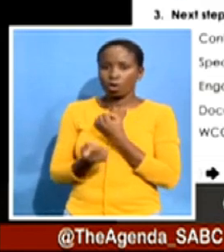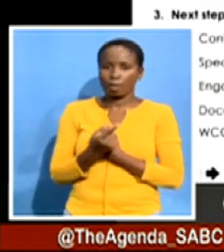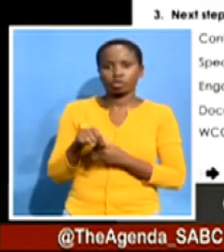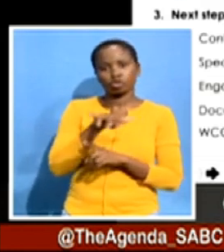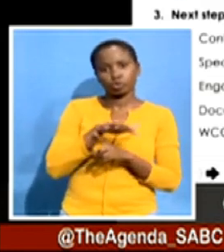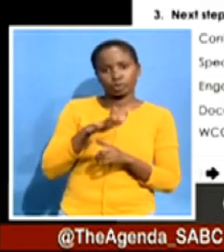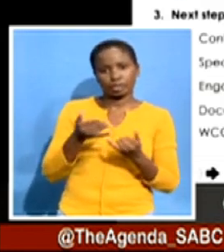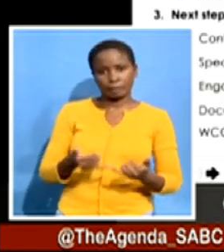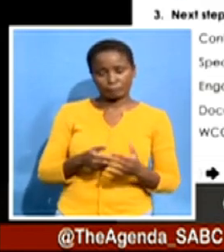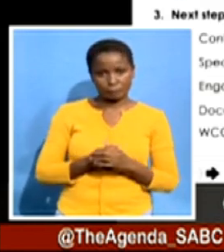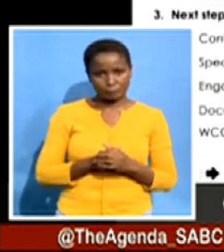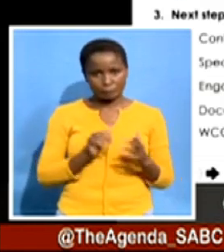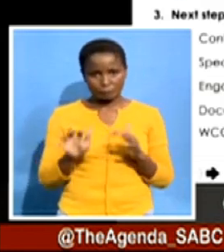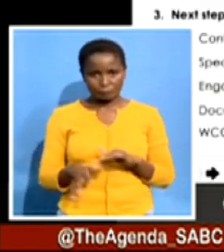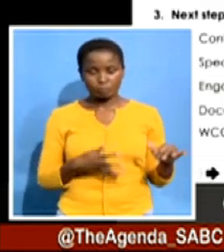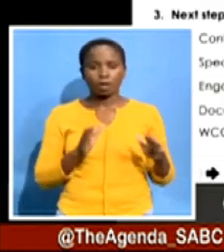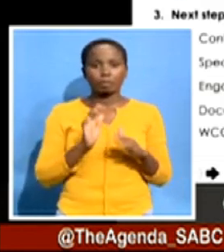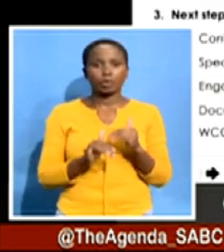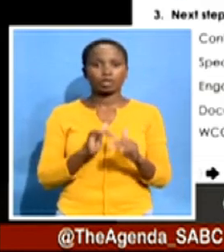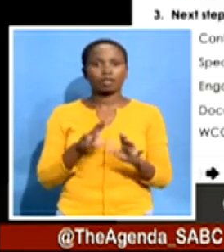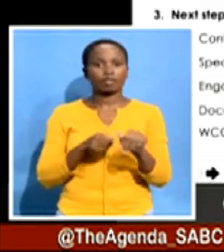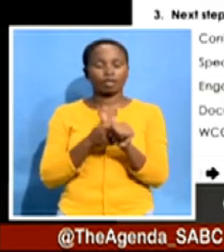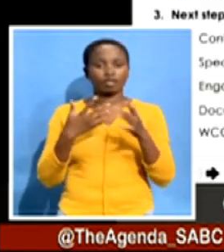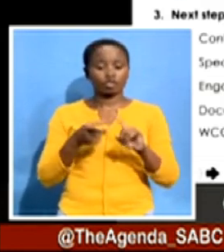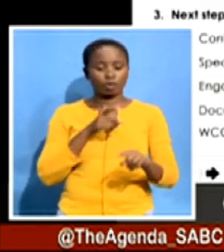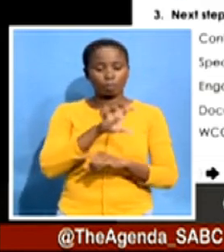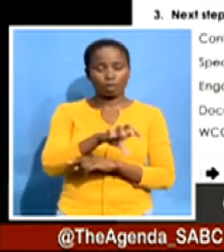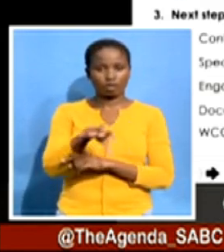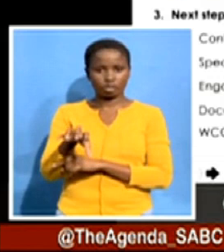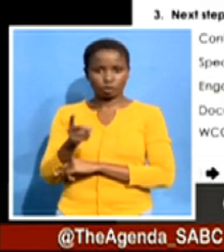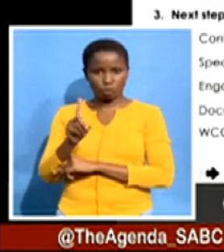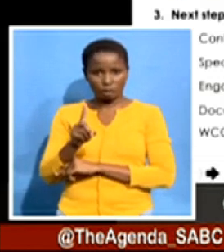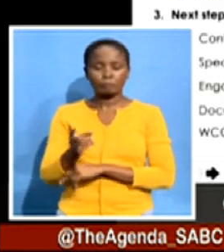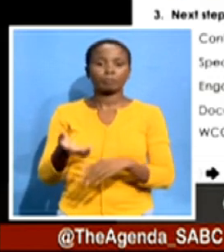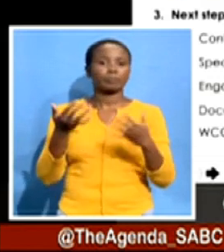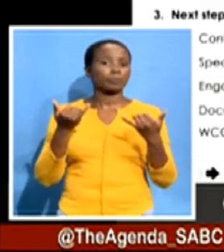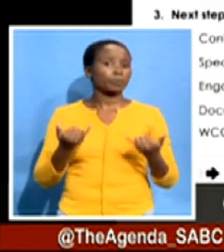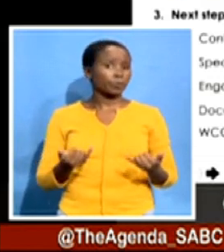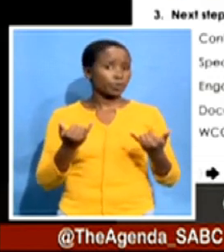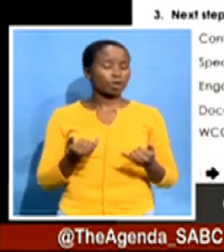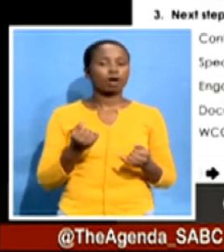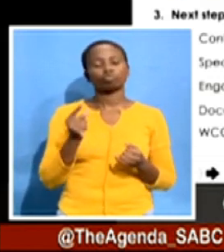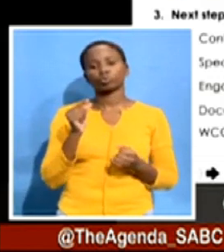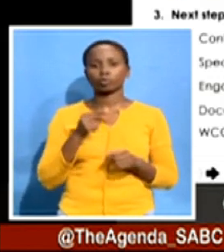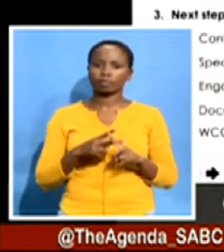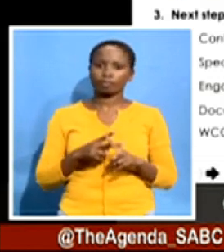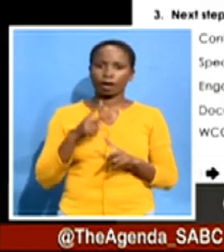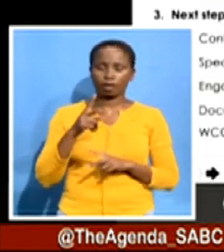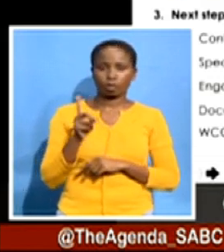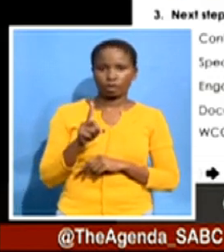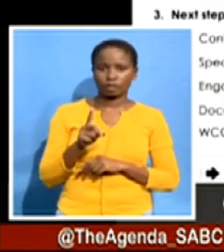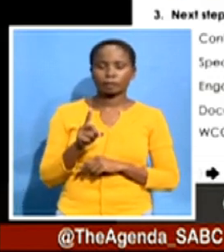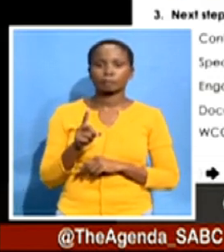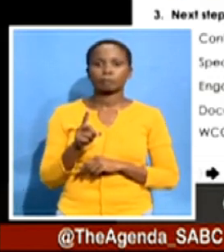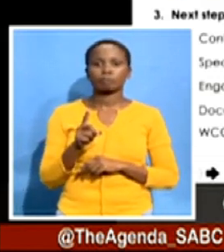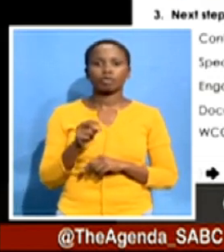in this province, we are currently finalizing our final report on the 28